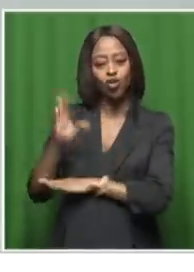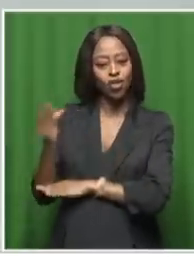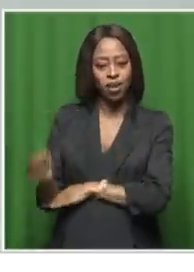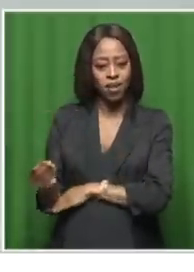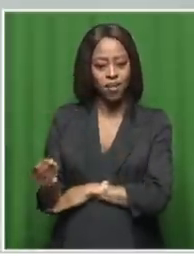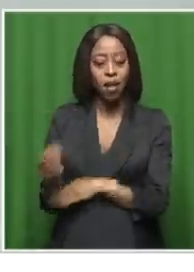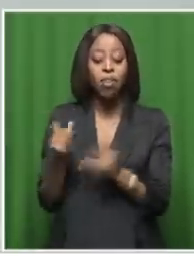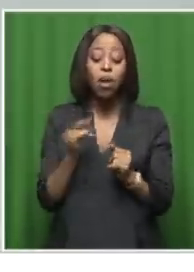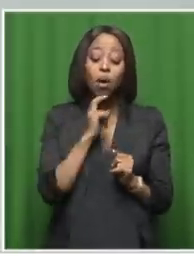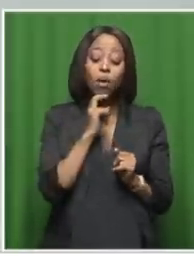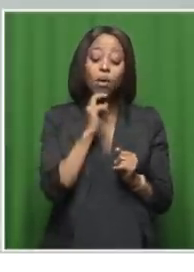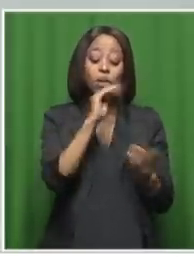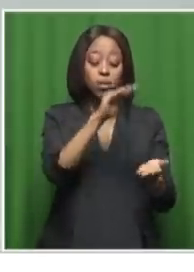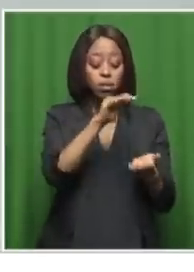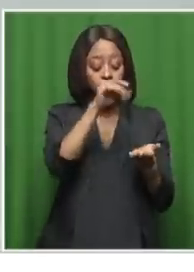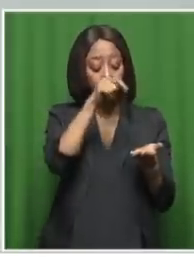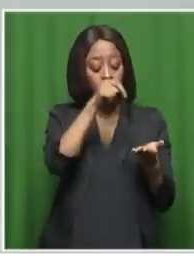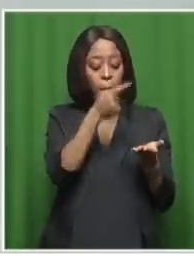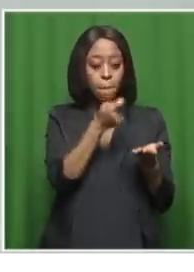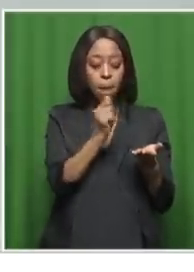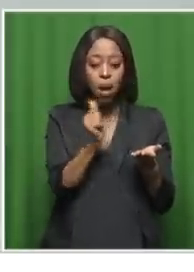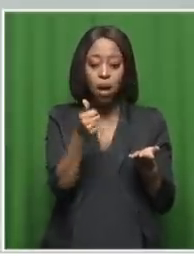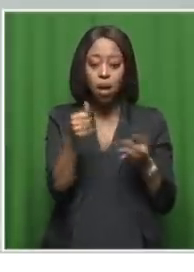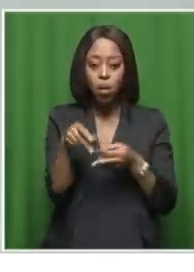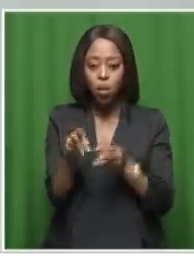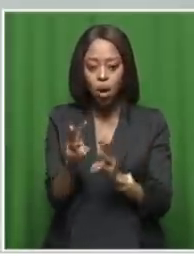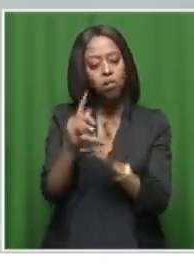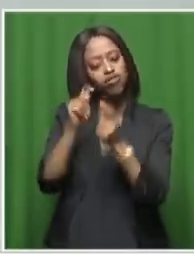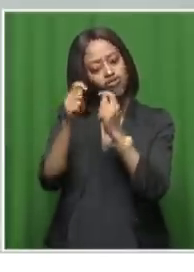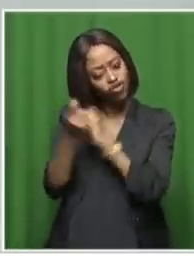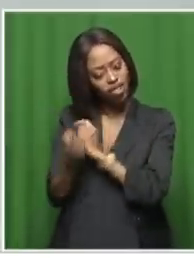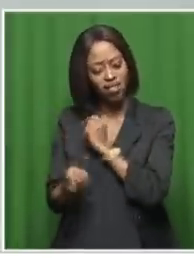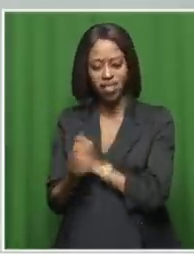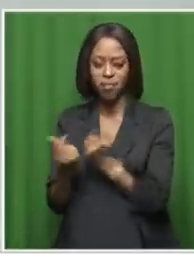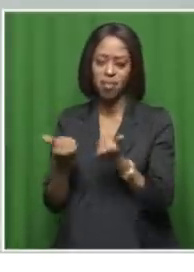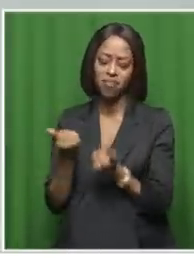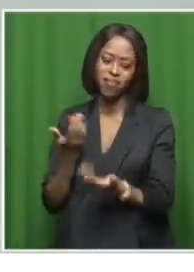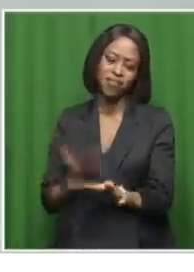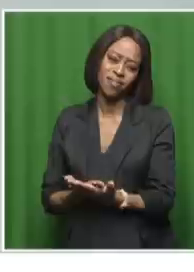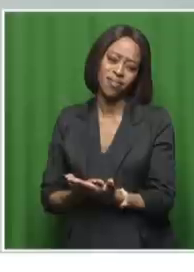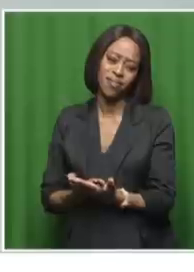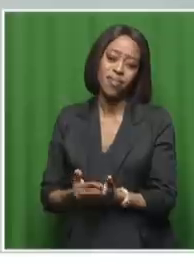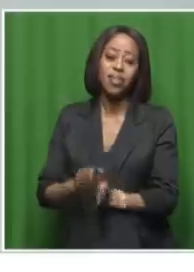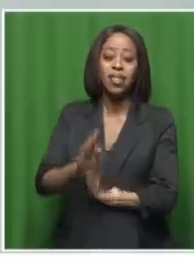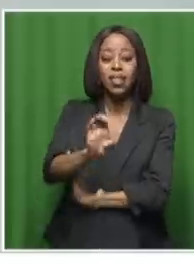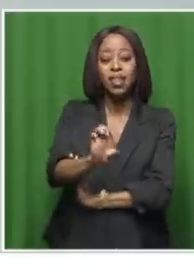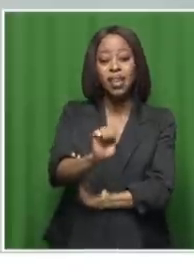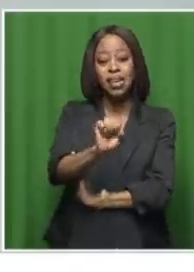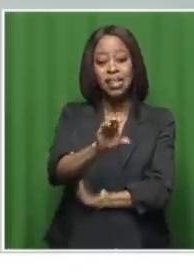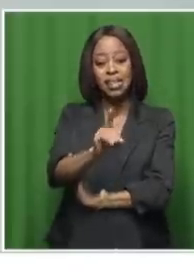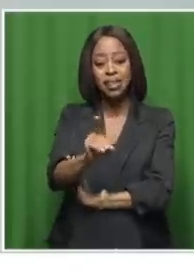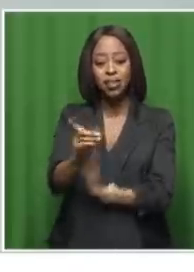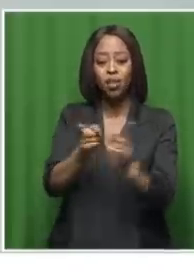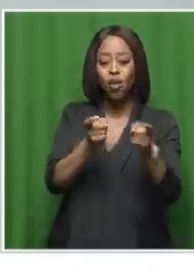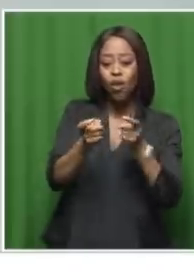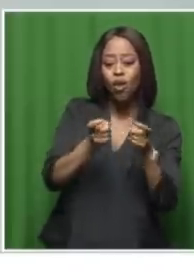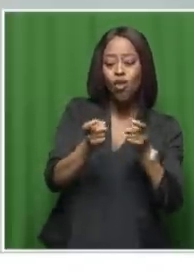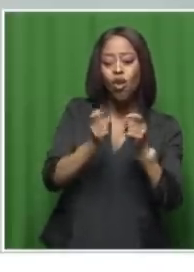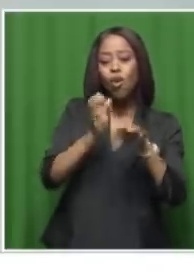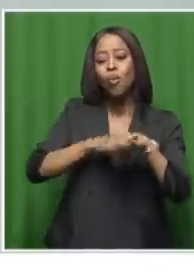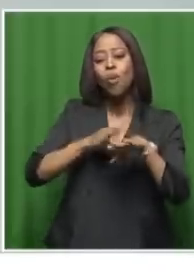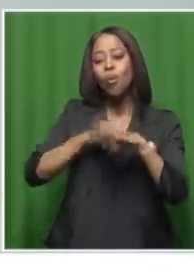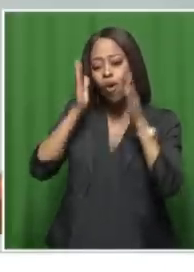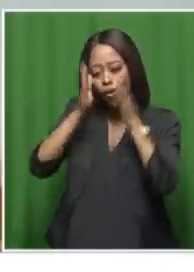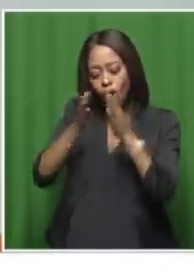utilize that fund effectively, we'll be able to see changes in that. Of course, ESD has been too dominated by training,